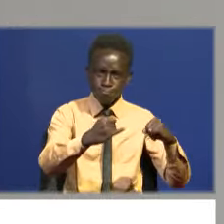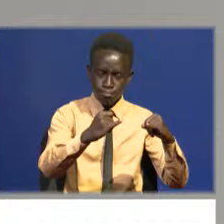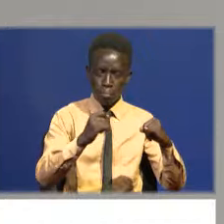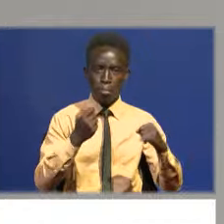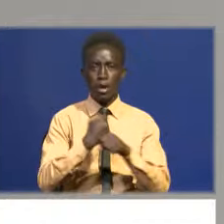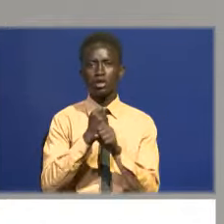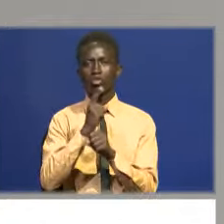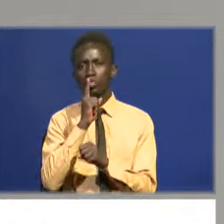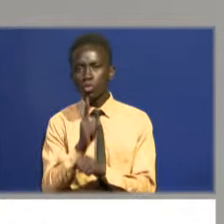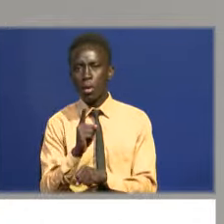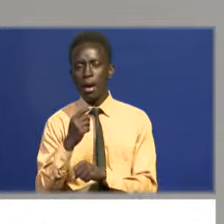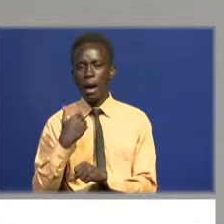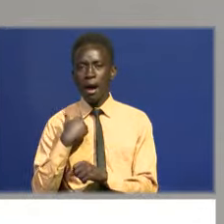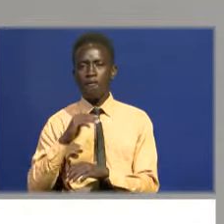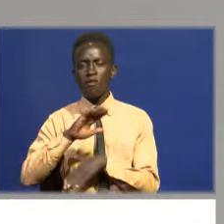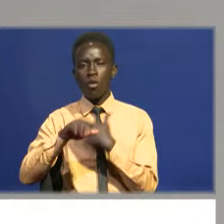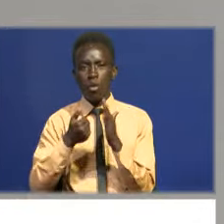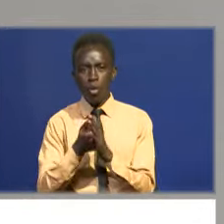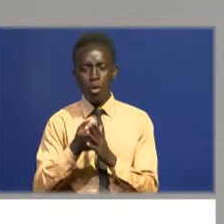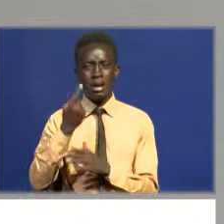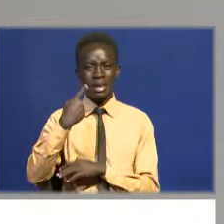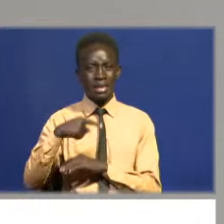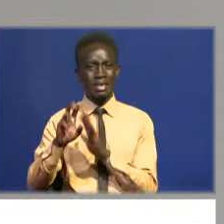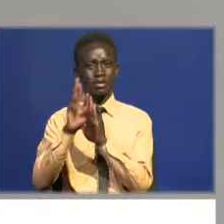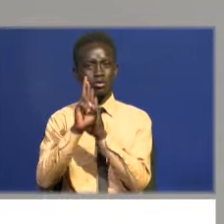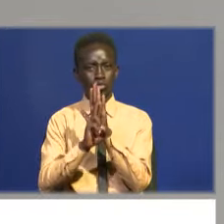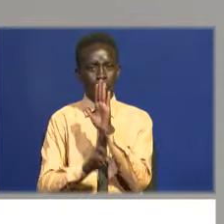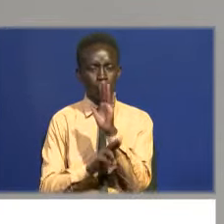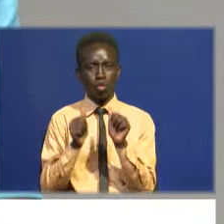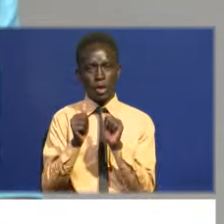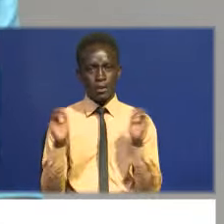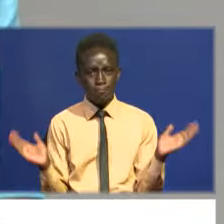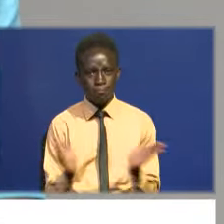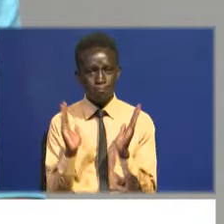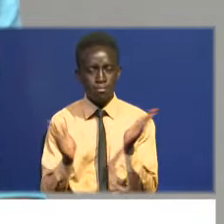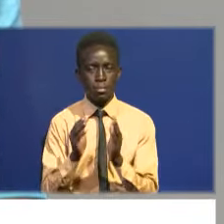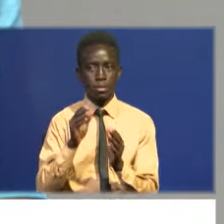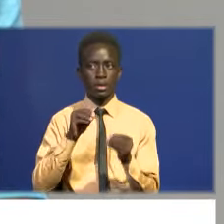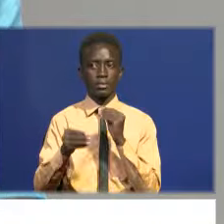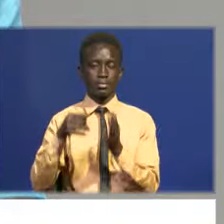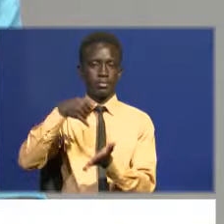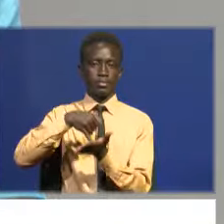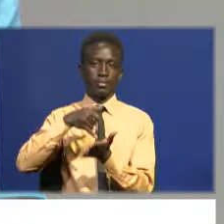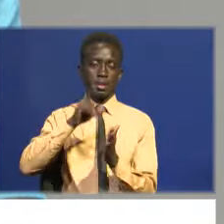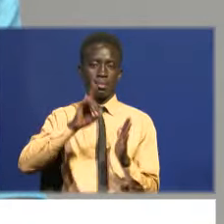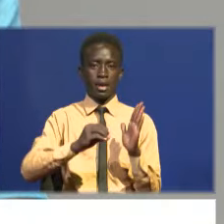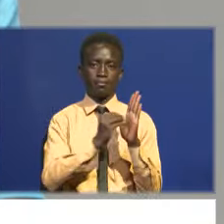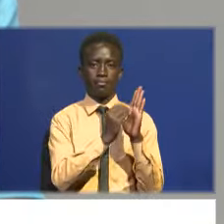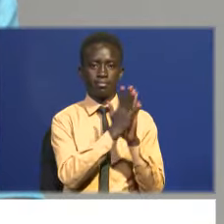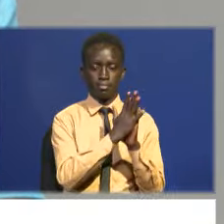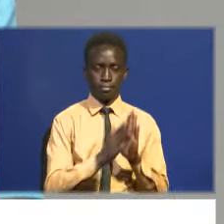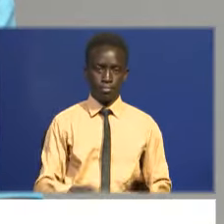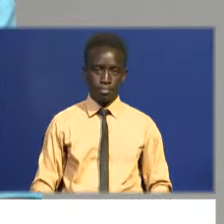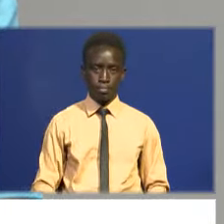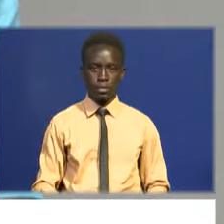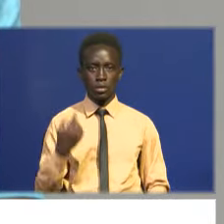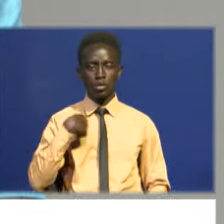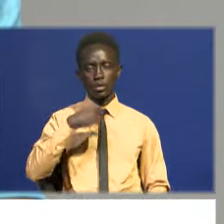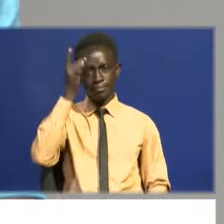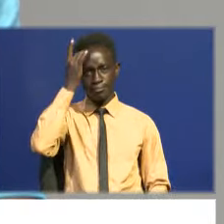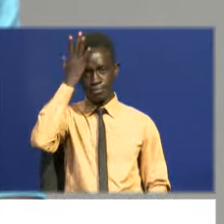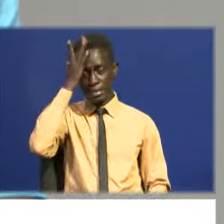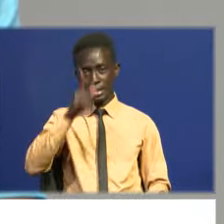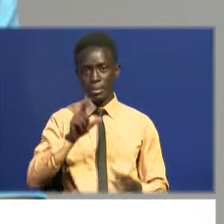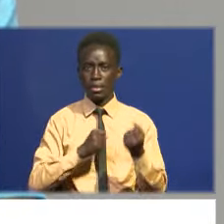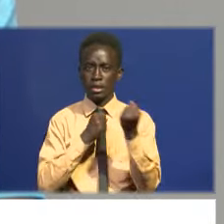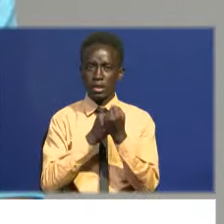legislation that promote disability inclusion are in place. I also note that this would be well supported if